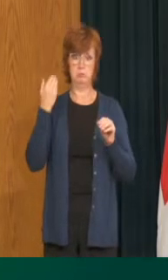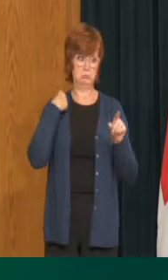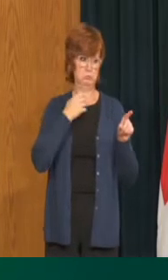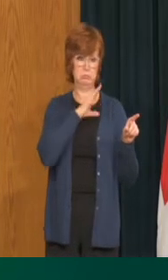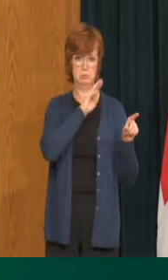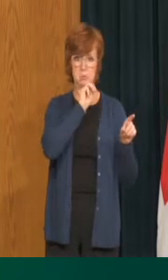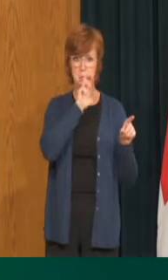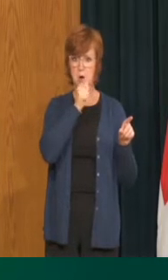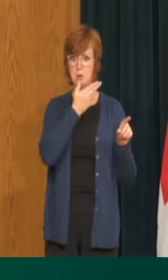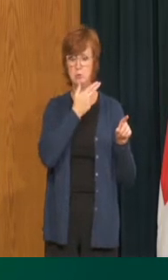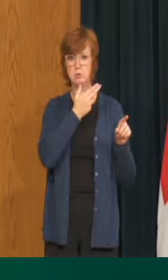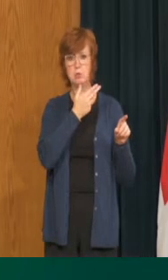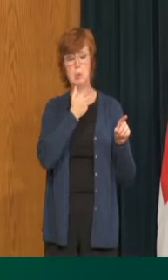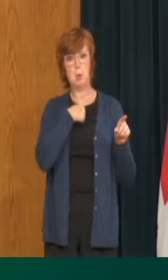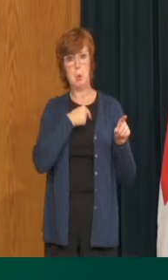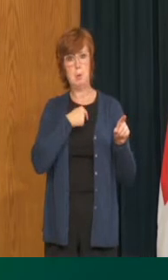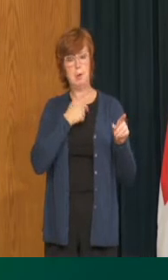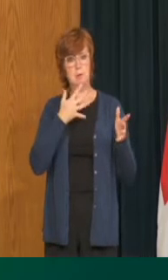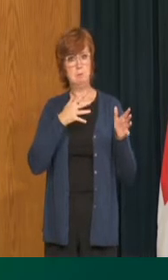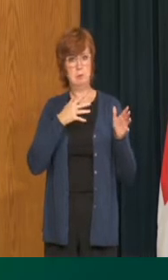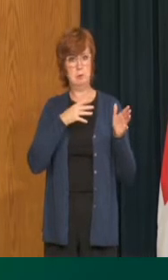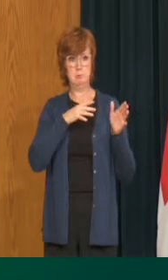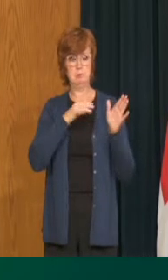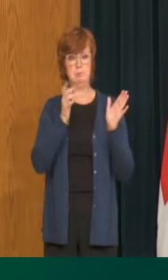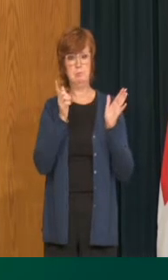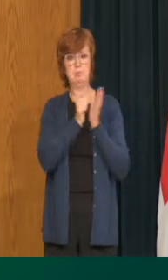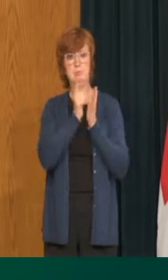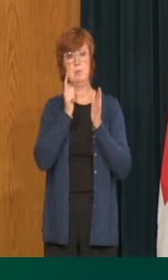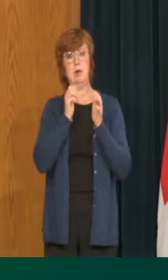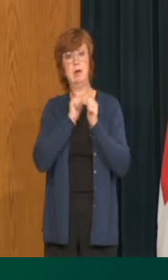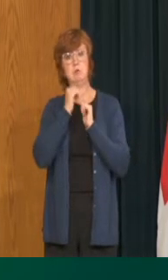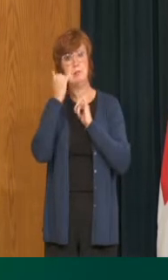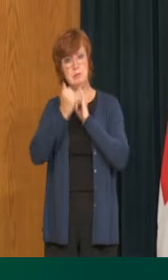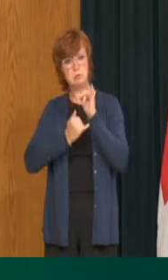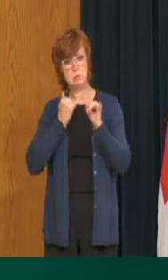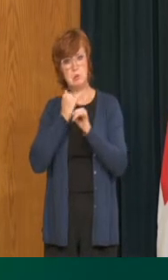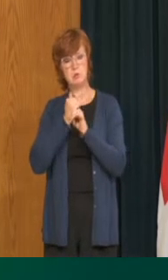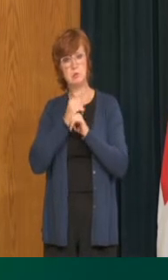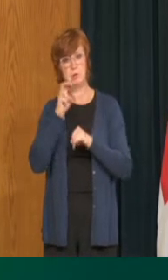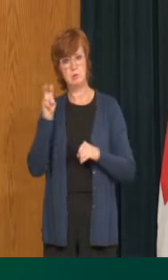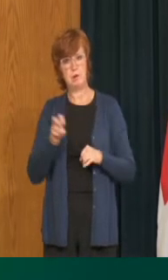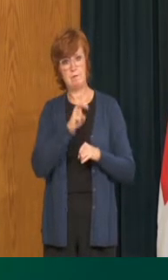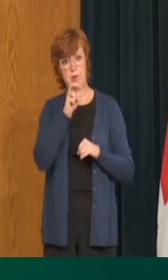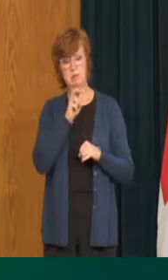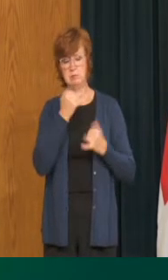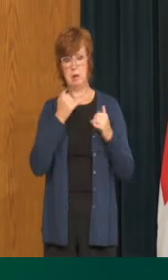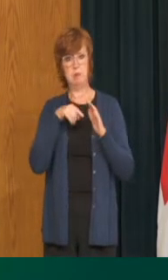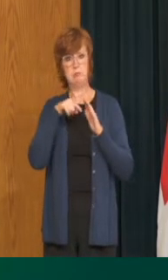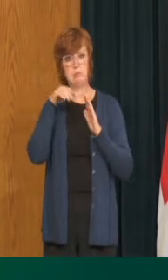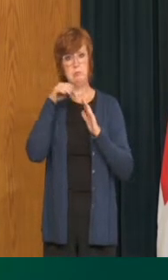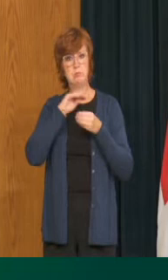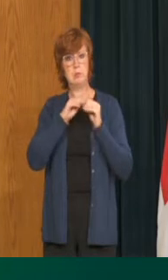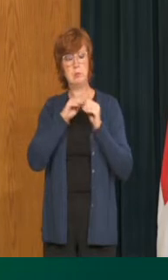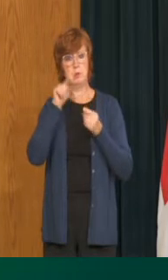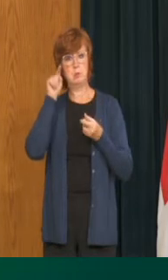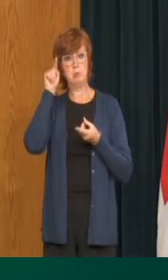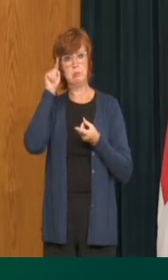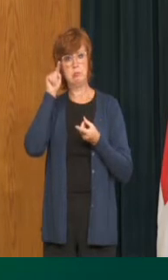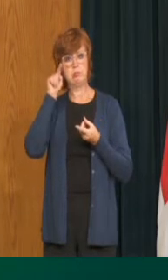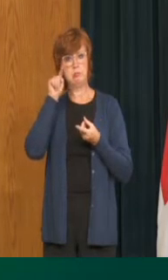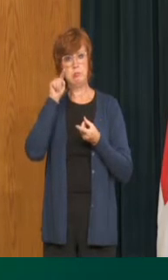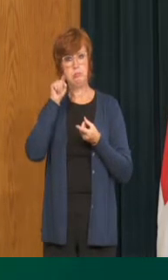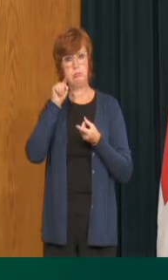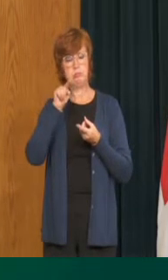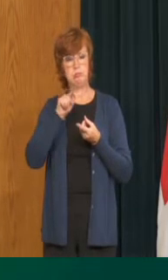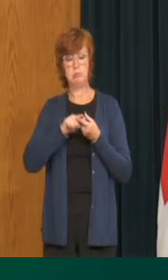that was superseded by the federal order on international travel. But to date, throughout our response to COVID, we have not